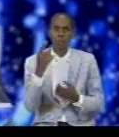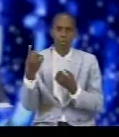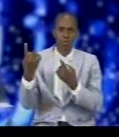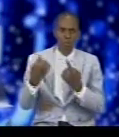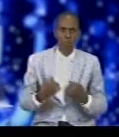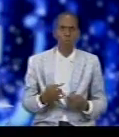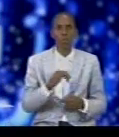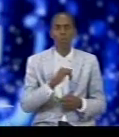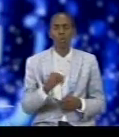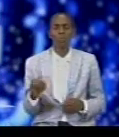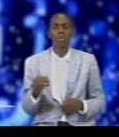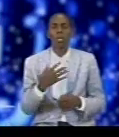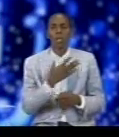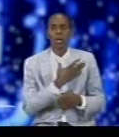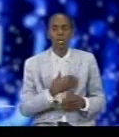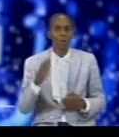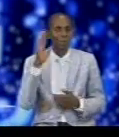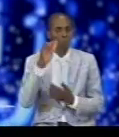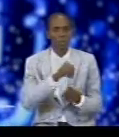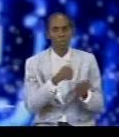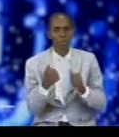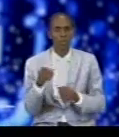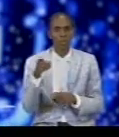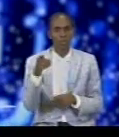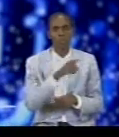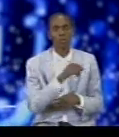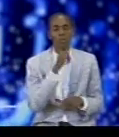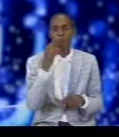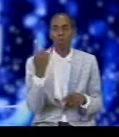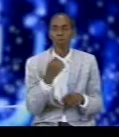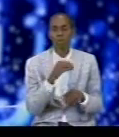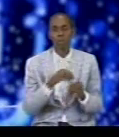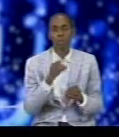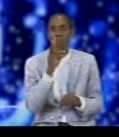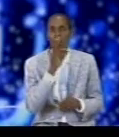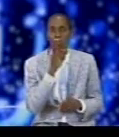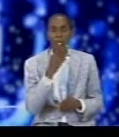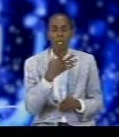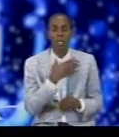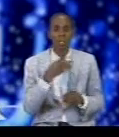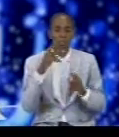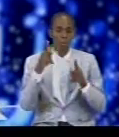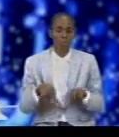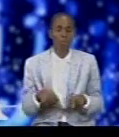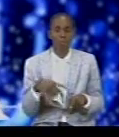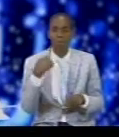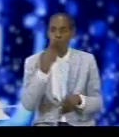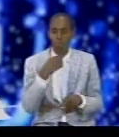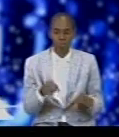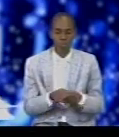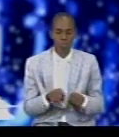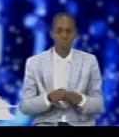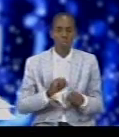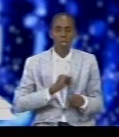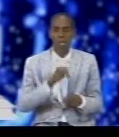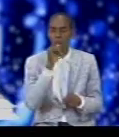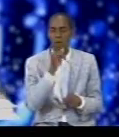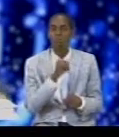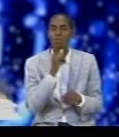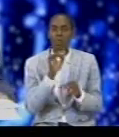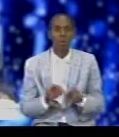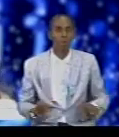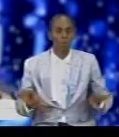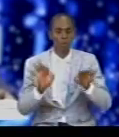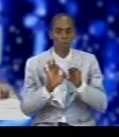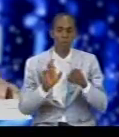to unloose." We see here John declaring clearly that he is not the Christ. He declared that he is